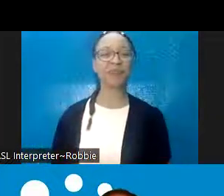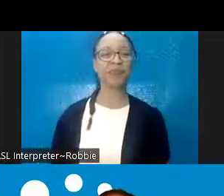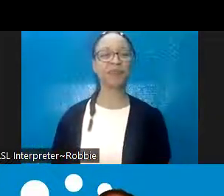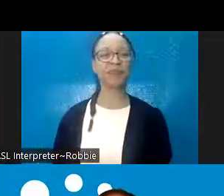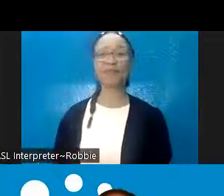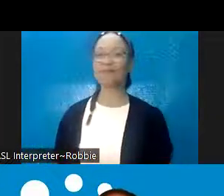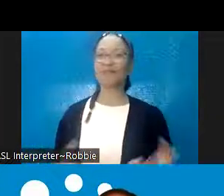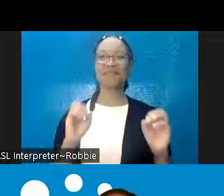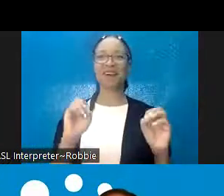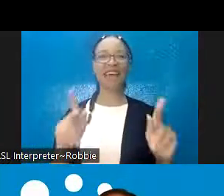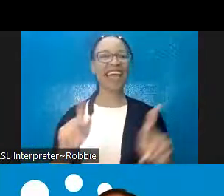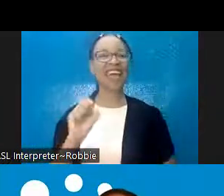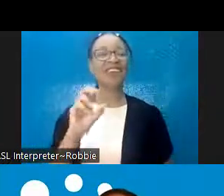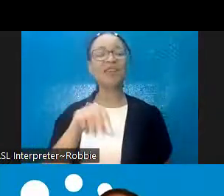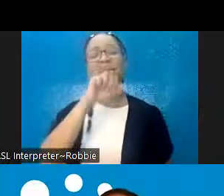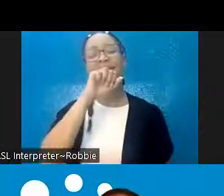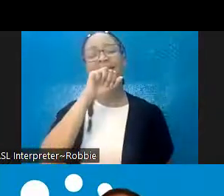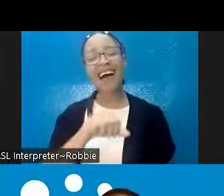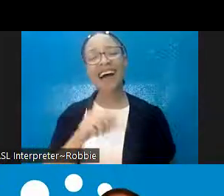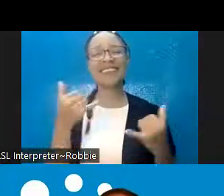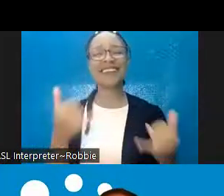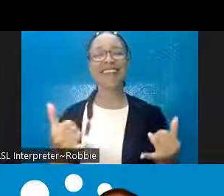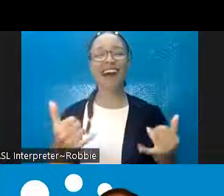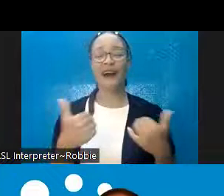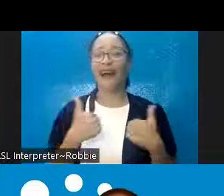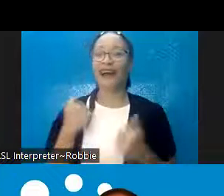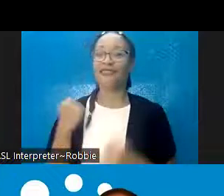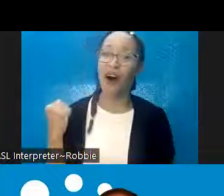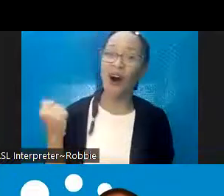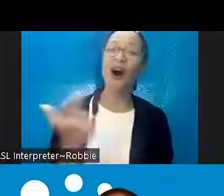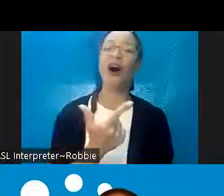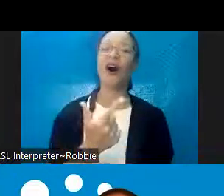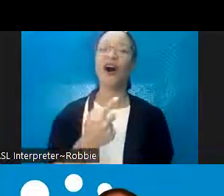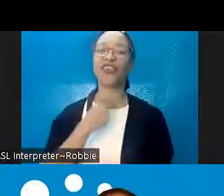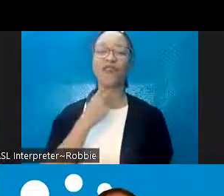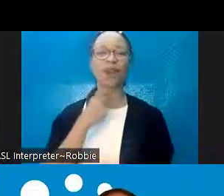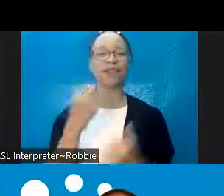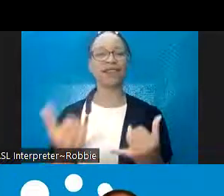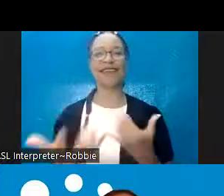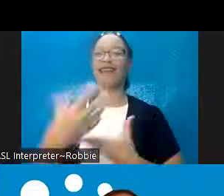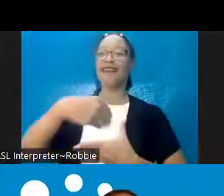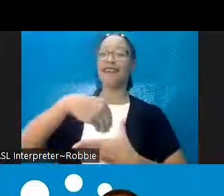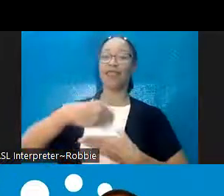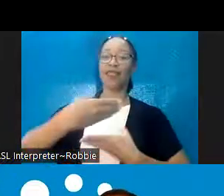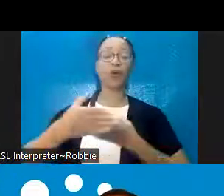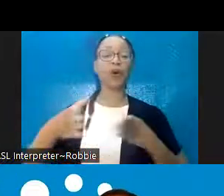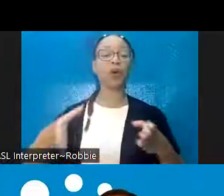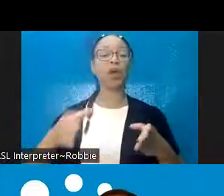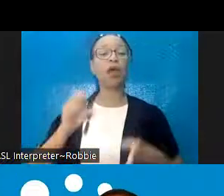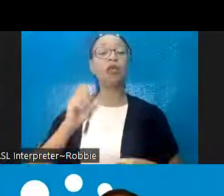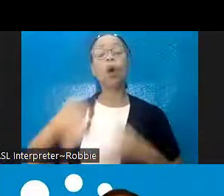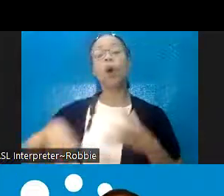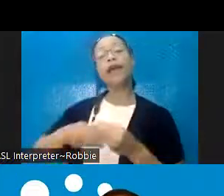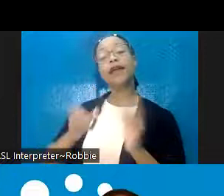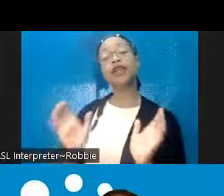All right, so we would love to now bring all the voices in this webinar today into the room. So please put in the chat